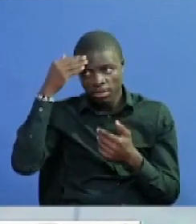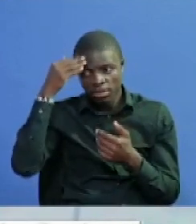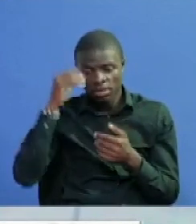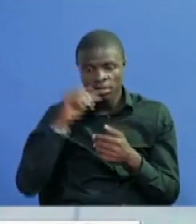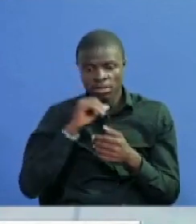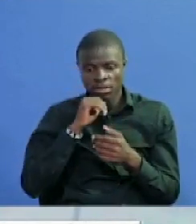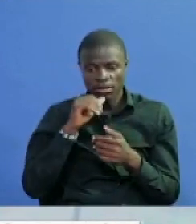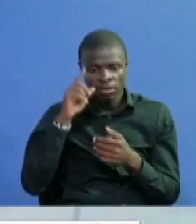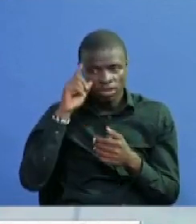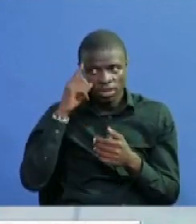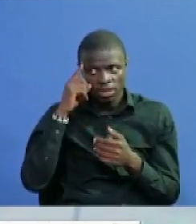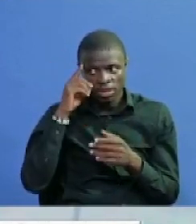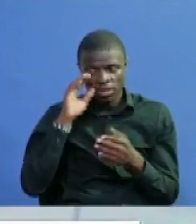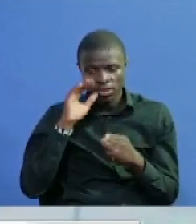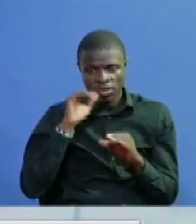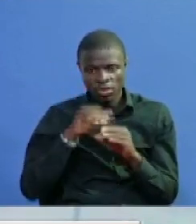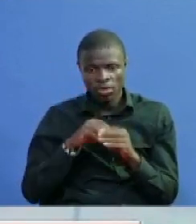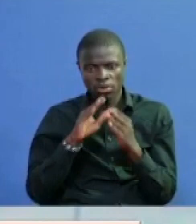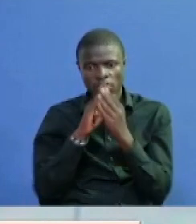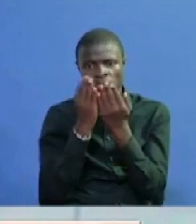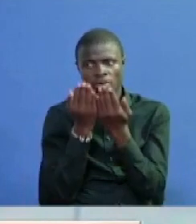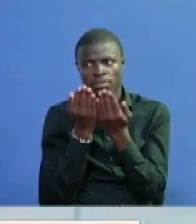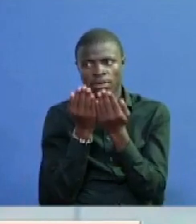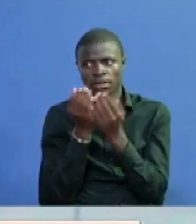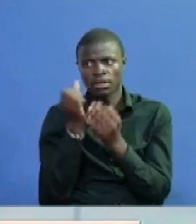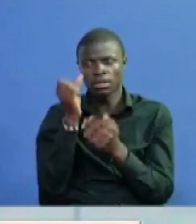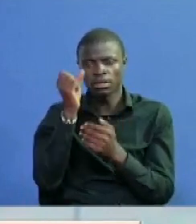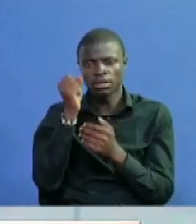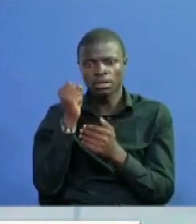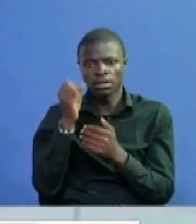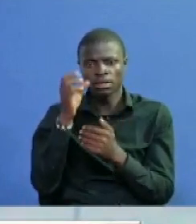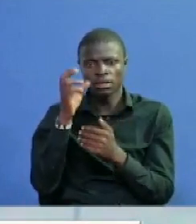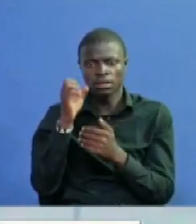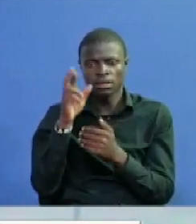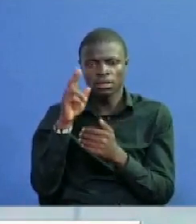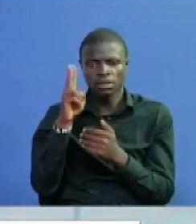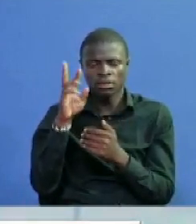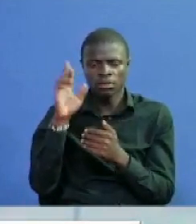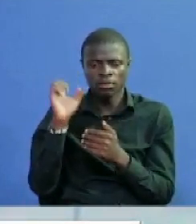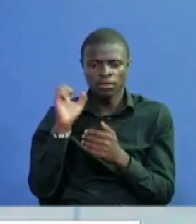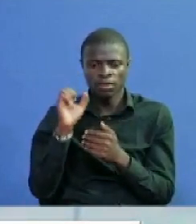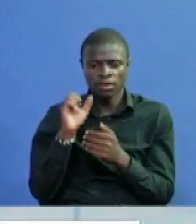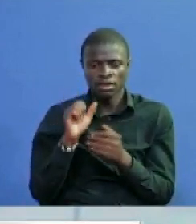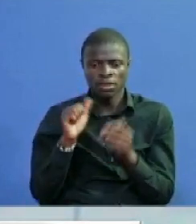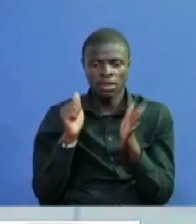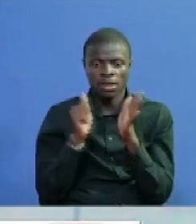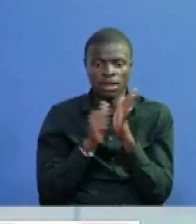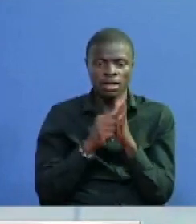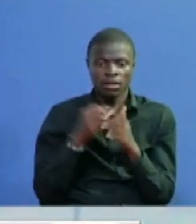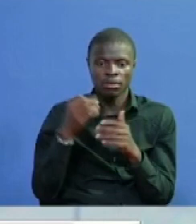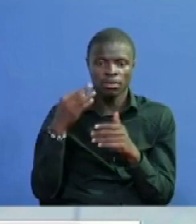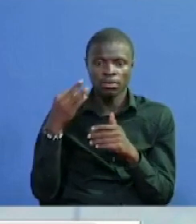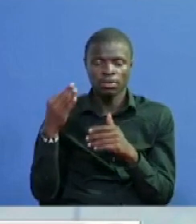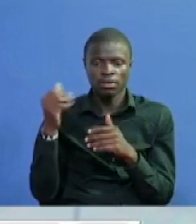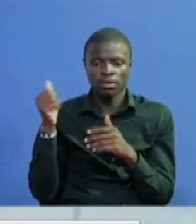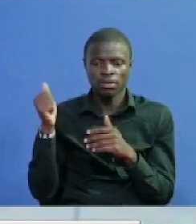keen on opening the server. But you and me know that Article 35 of the Constitution